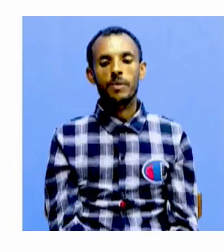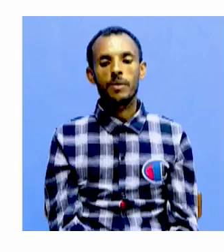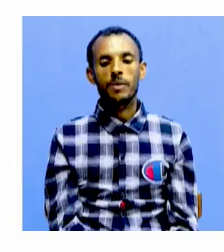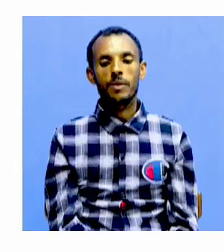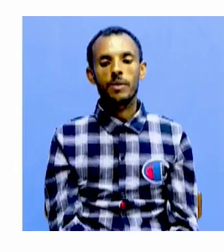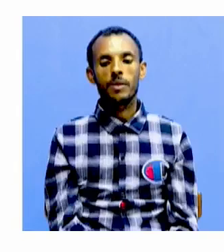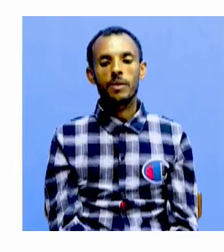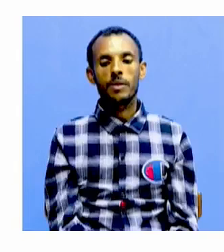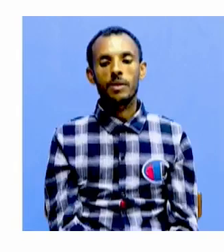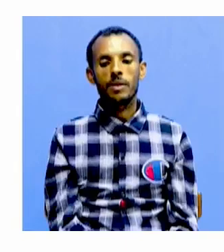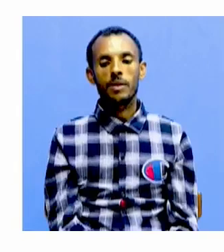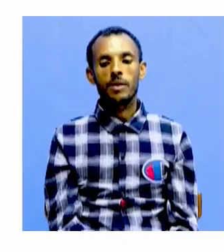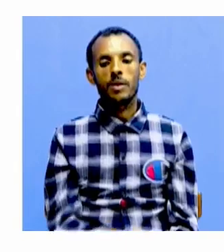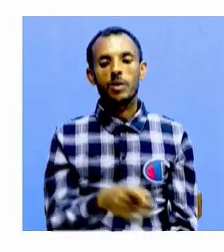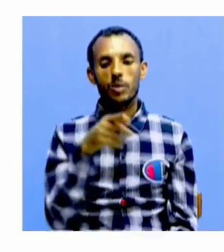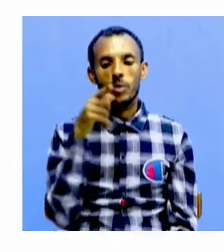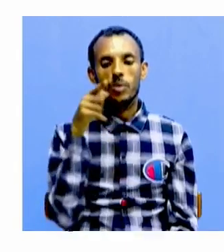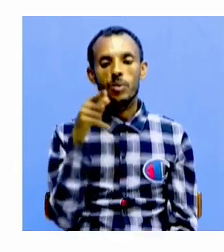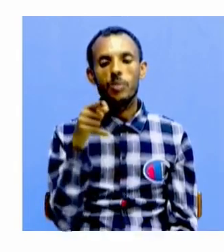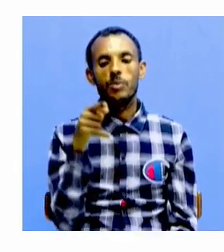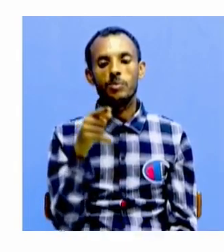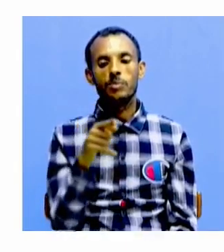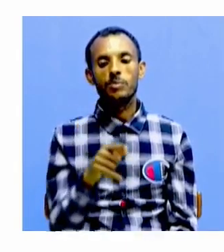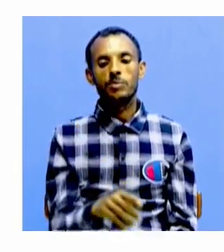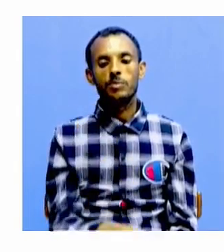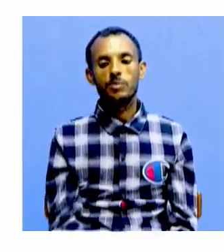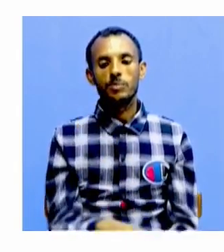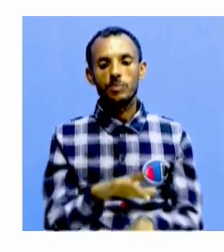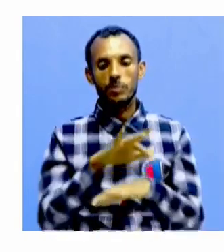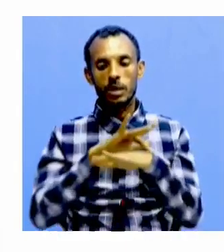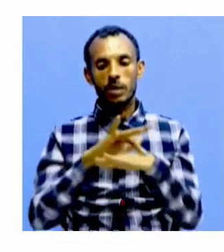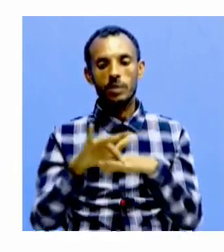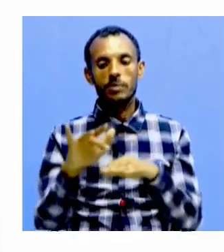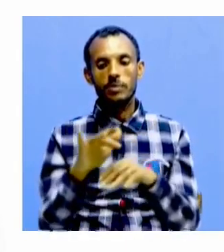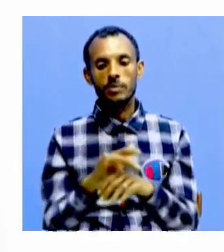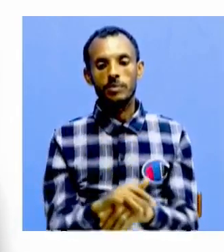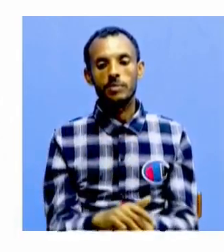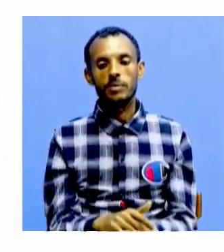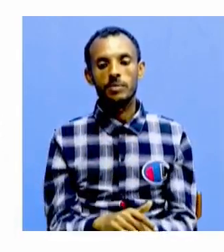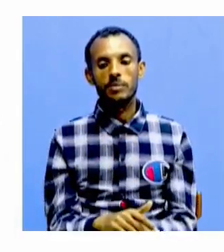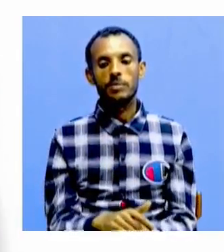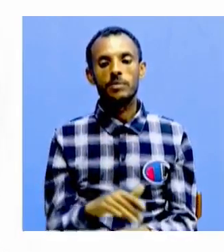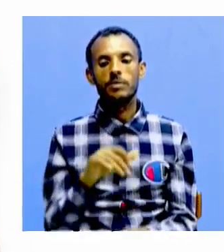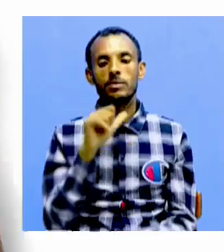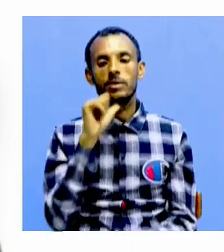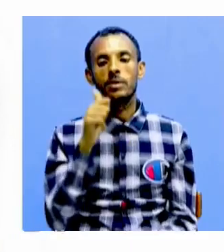comma, you blank not